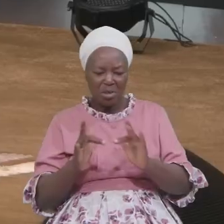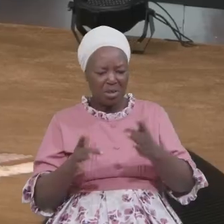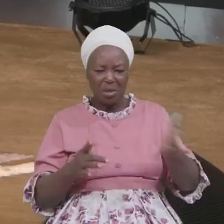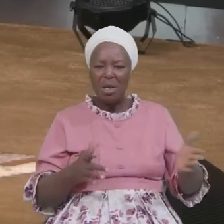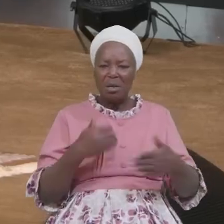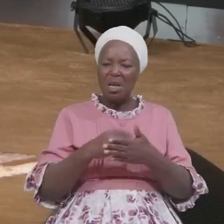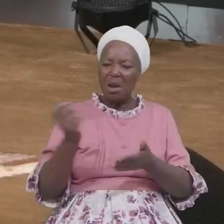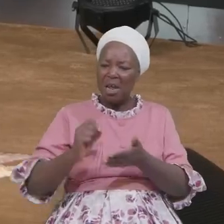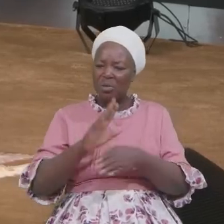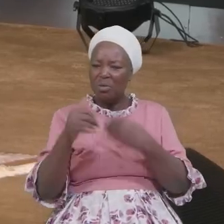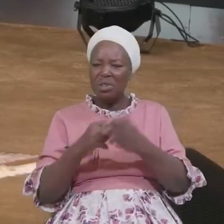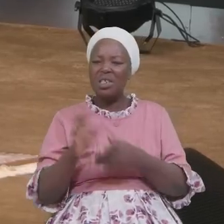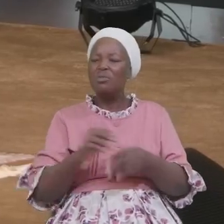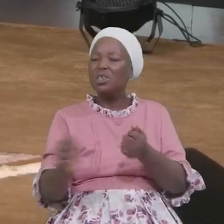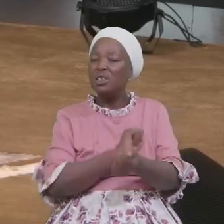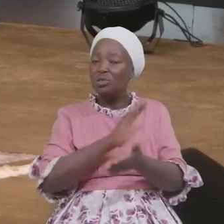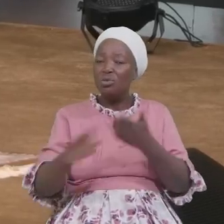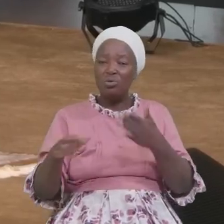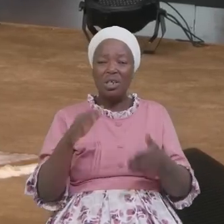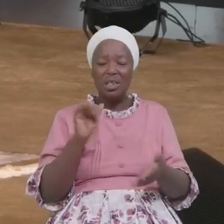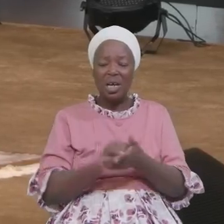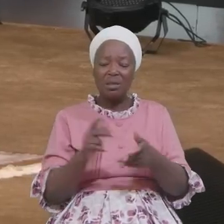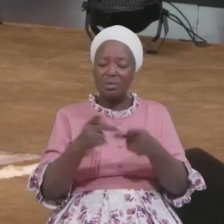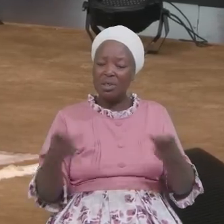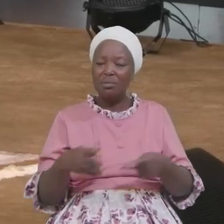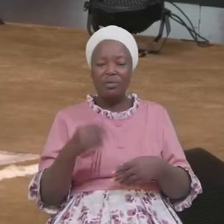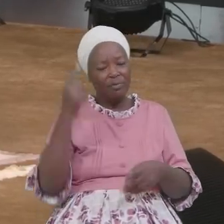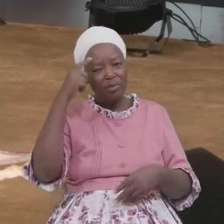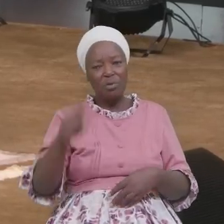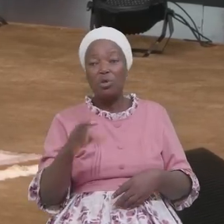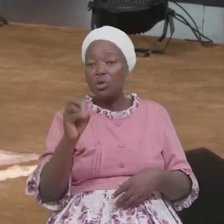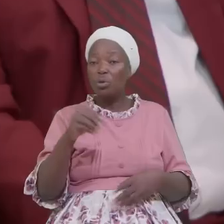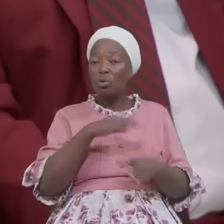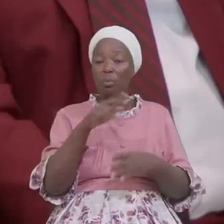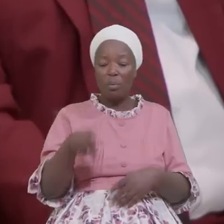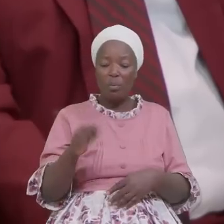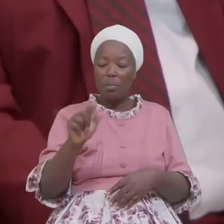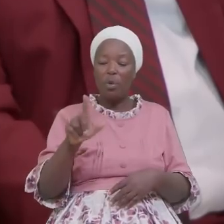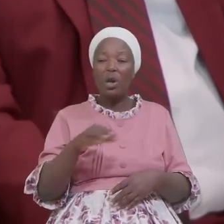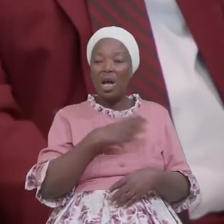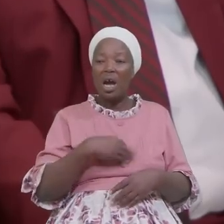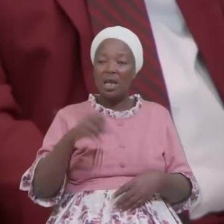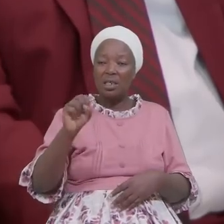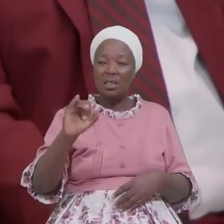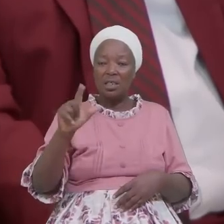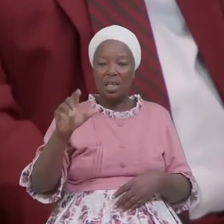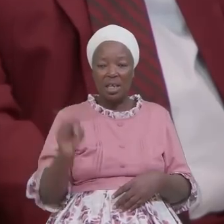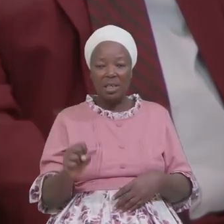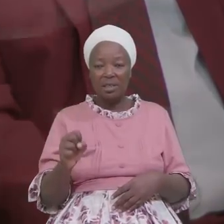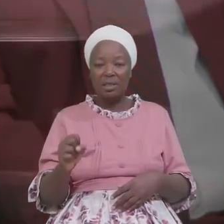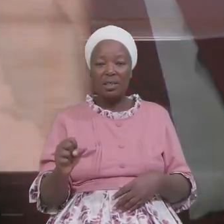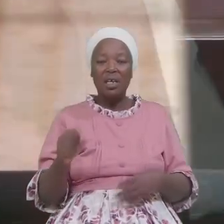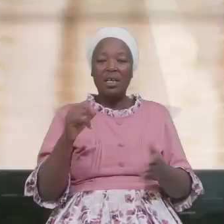for, they will spoil the case for you. And so Paul, the apostle, and Silas, it